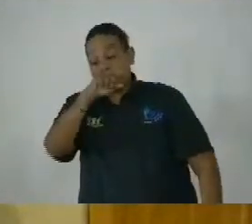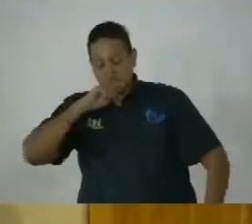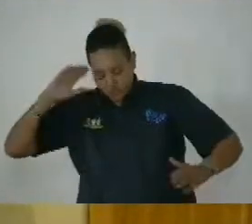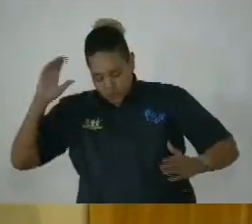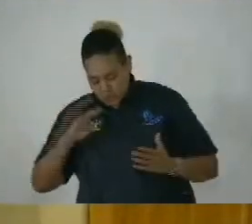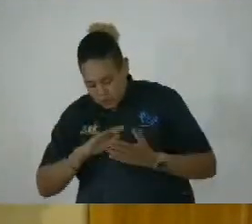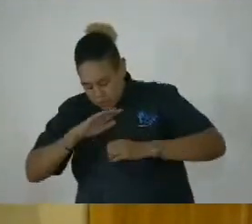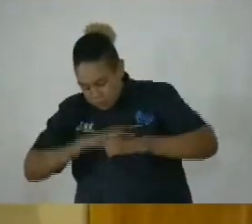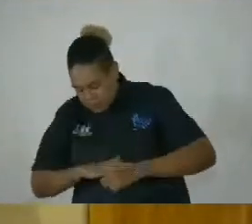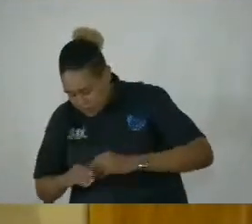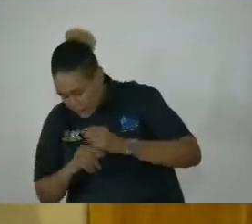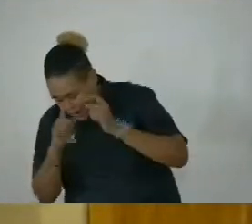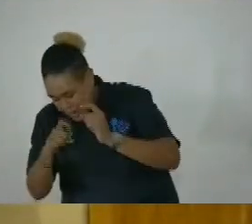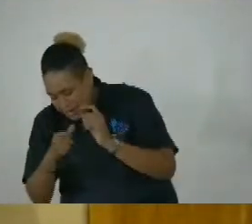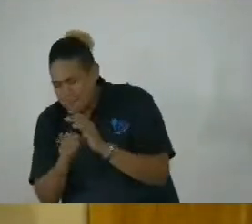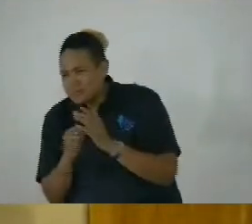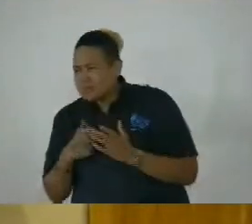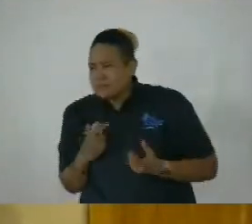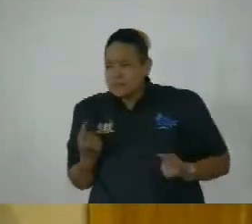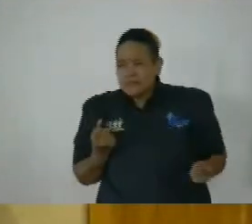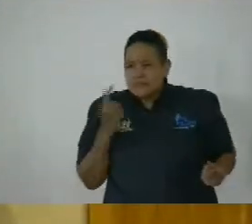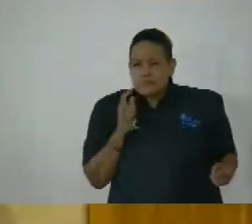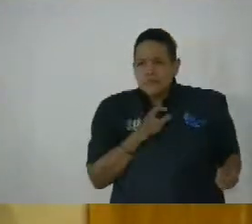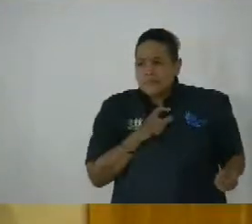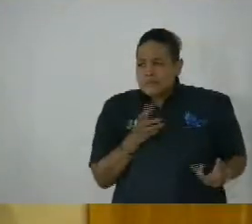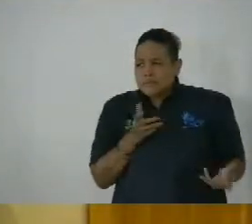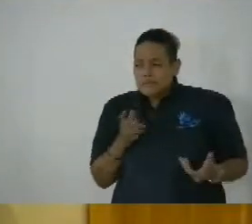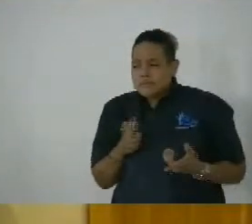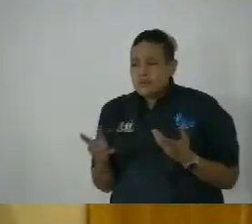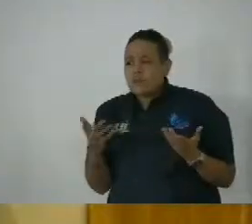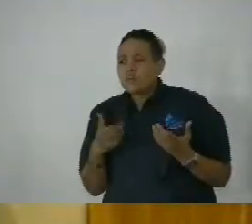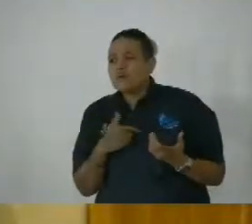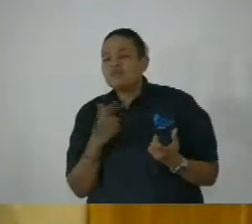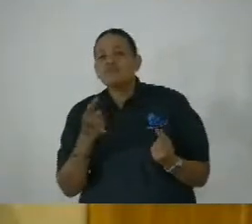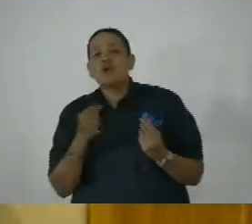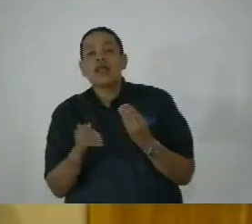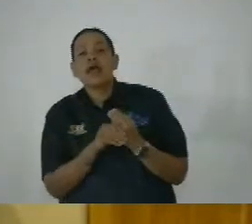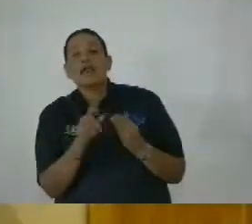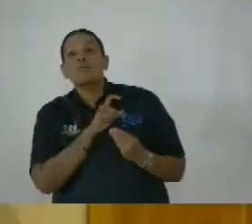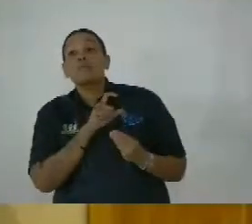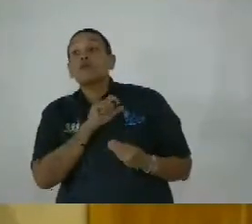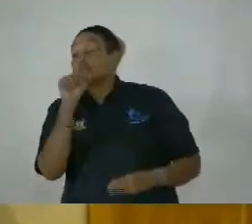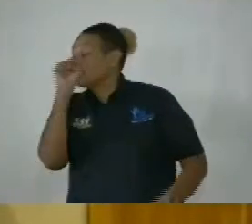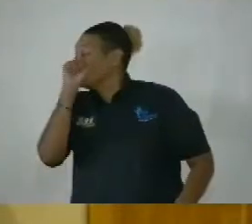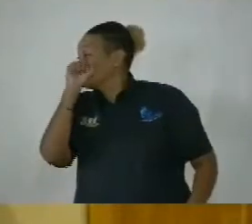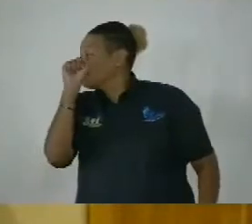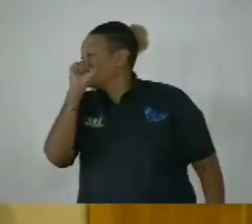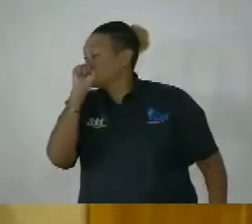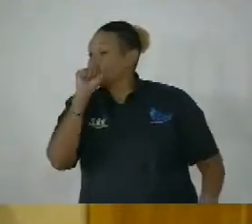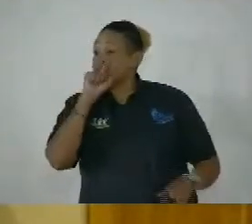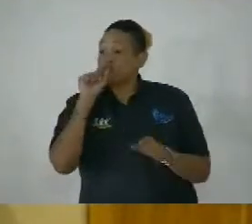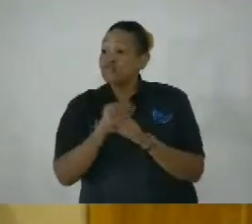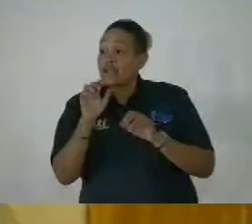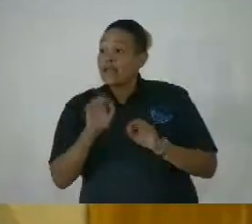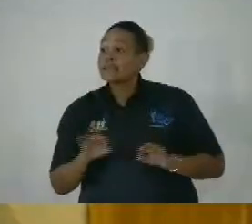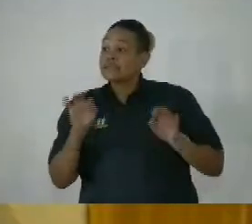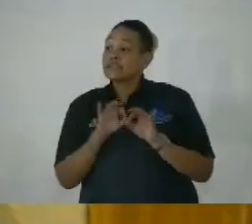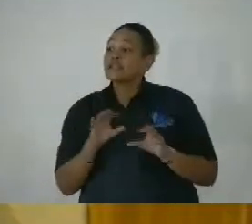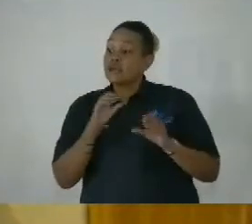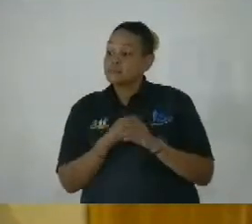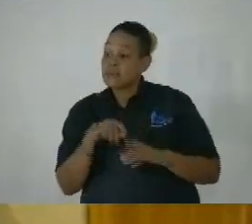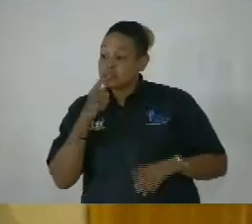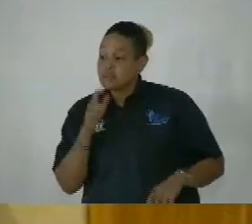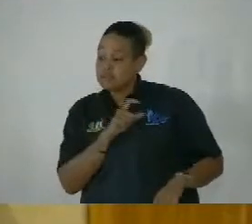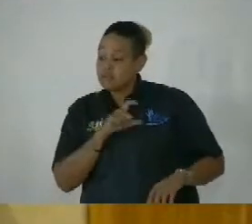and give the impression that we're doing something for the police. What we have done, the police vehicle is an essential part of